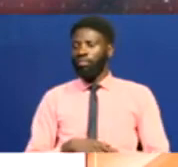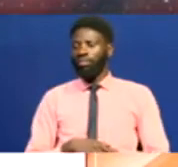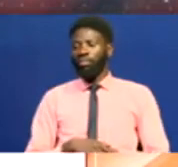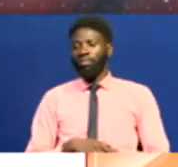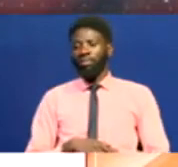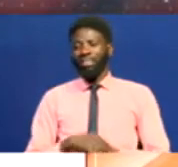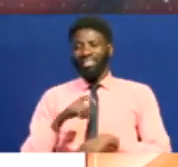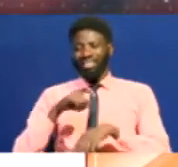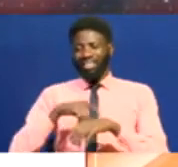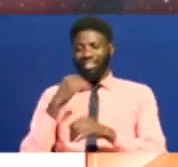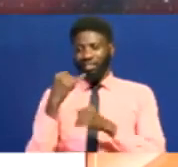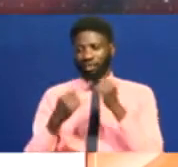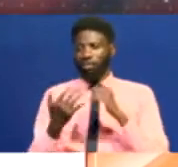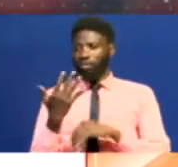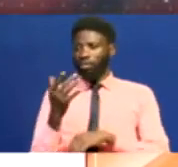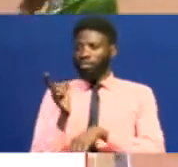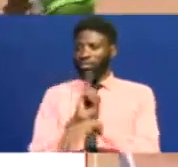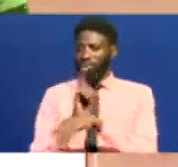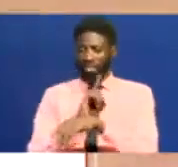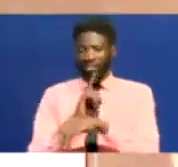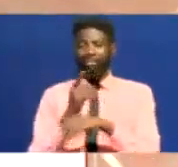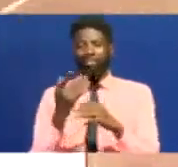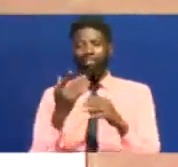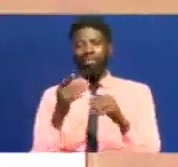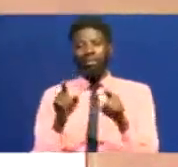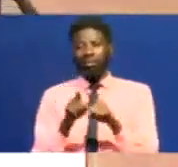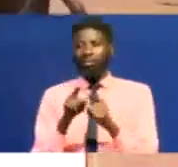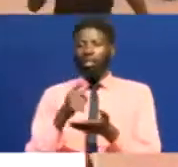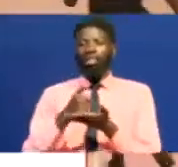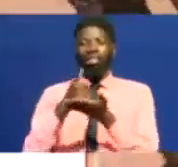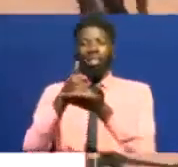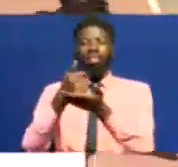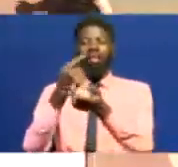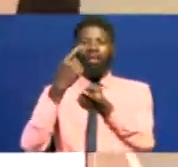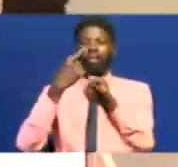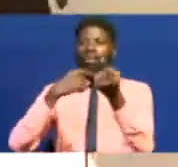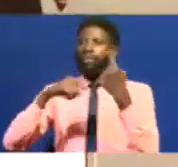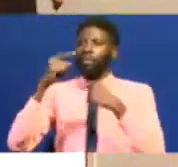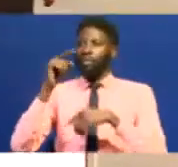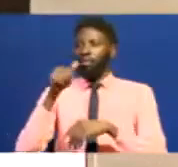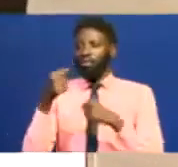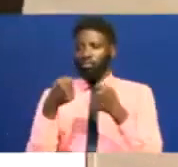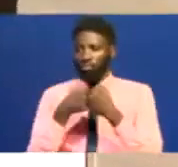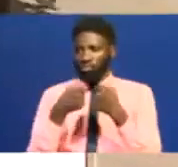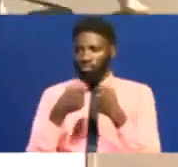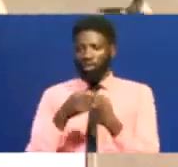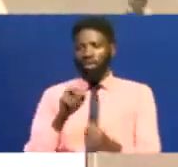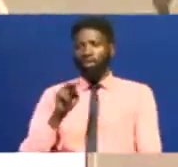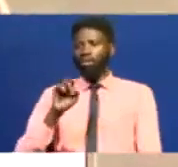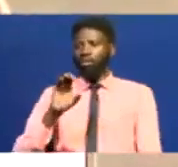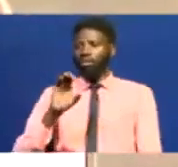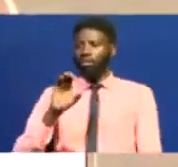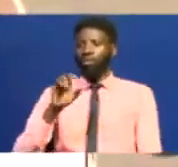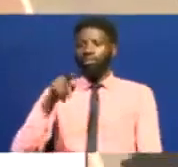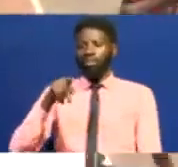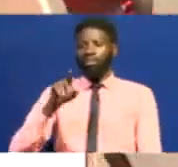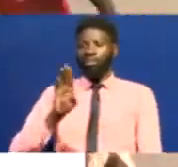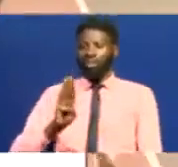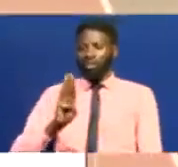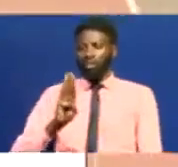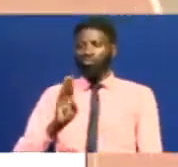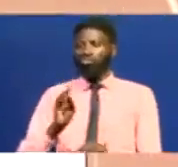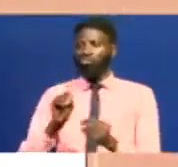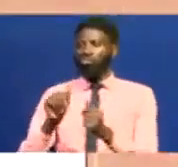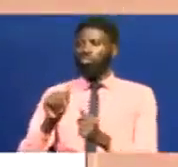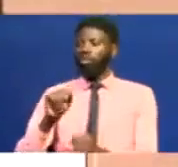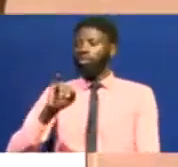last 5 minutes of the clash to go ahead and secure the win. In other matches, NCPB fell to Olders Jaquat at